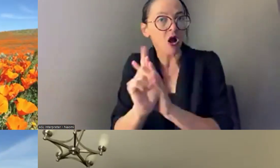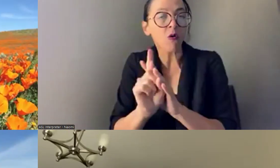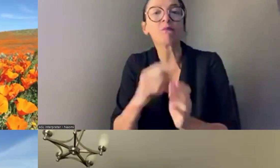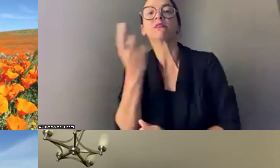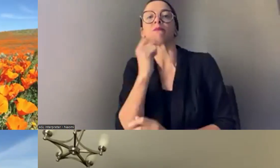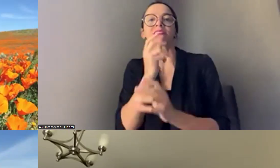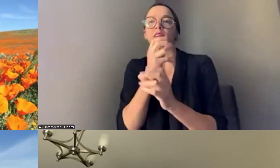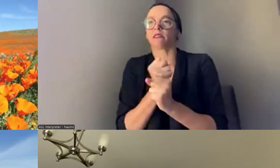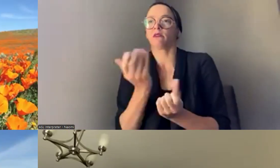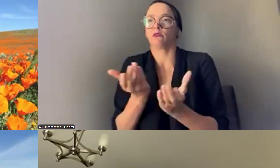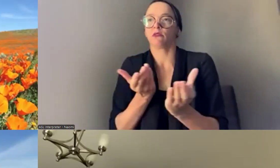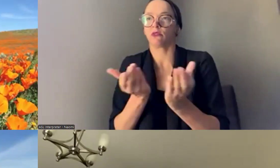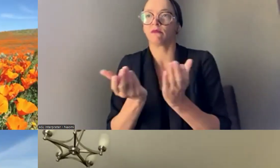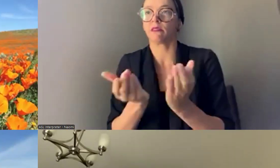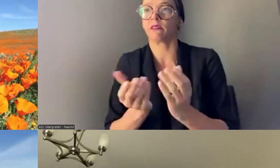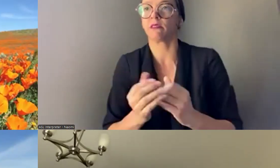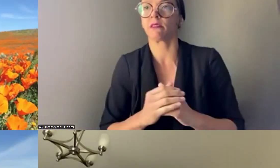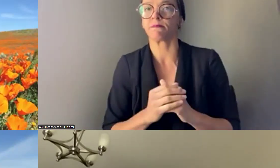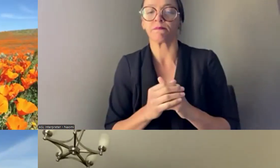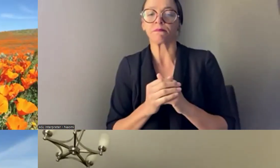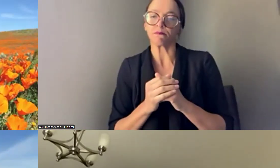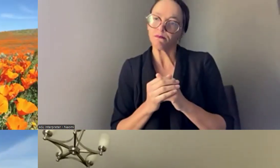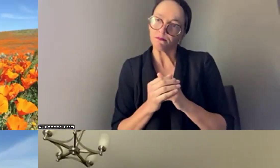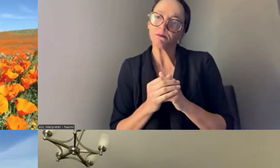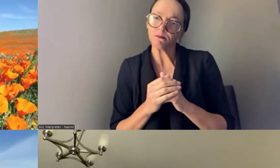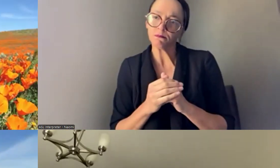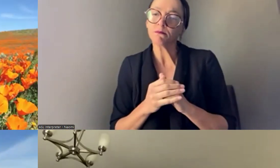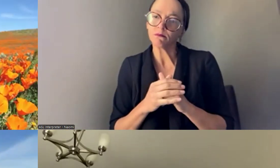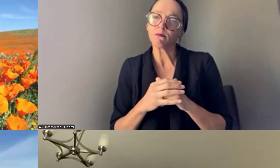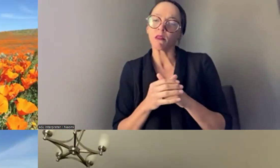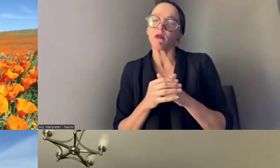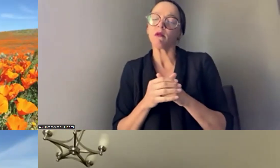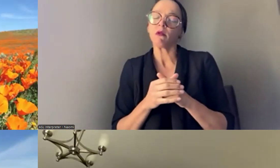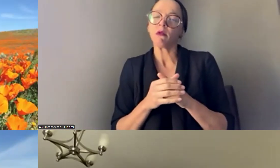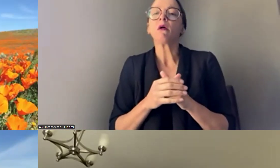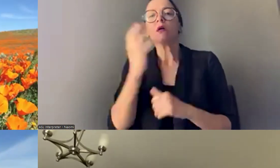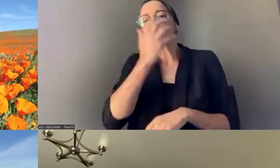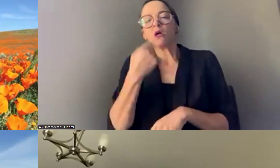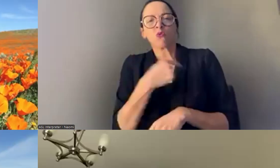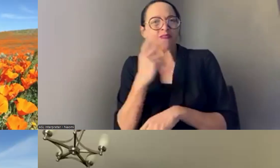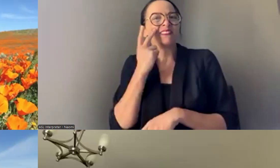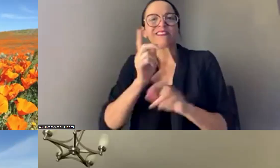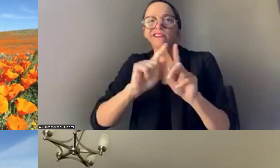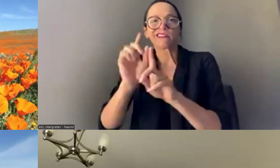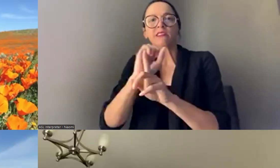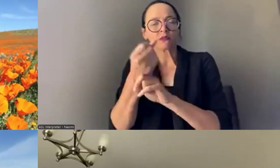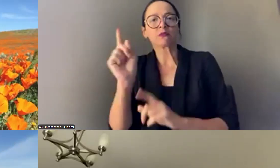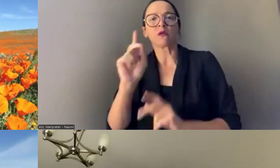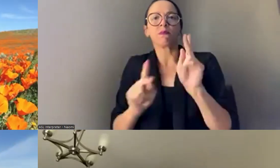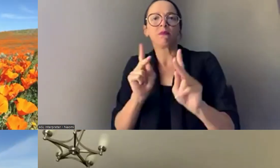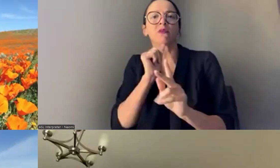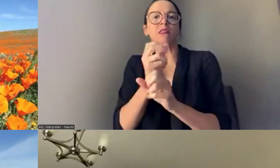weren't able to access or get the care they need. And we all receive emails from